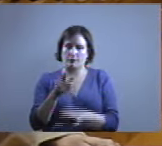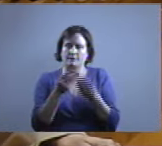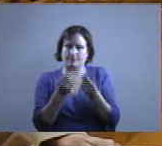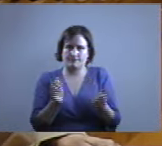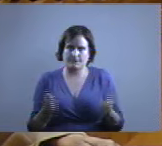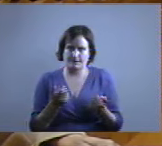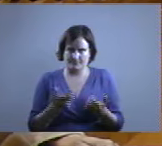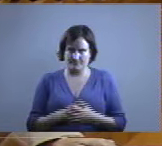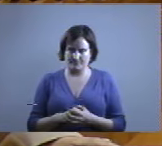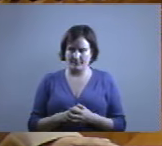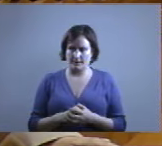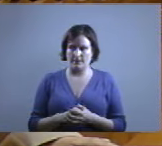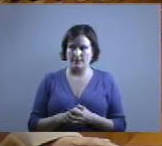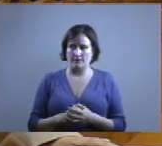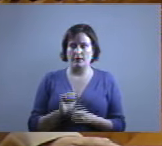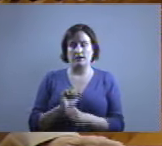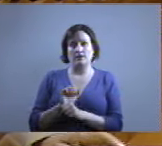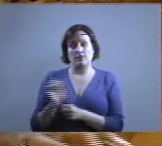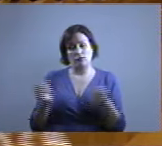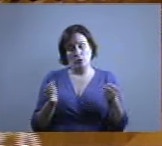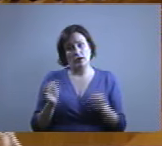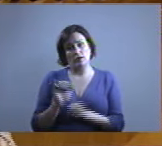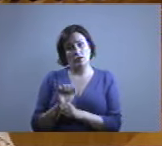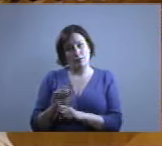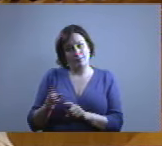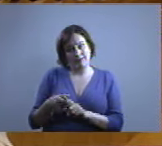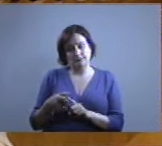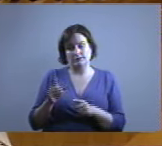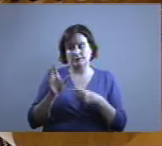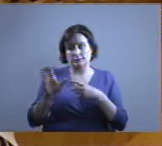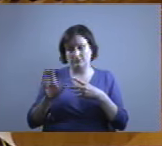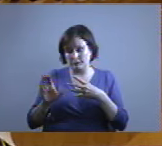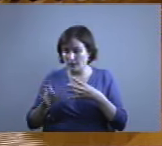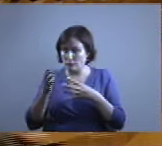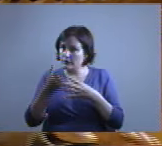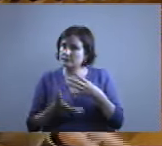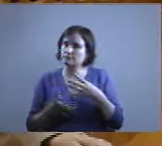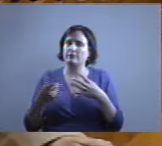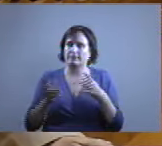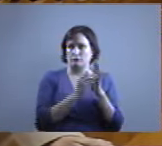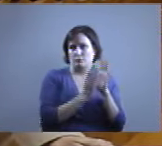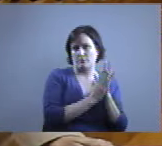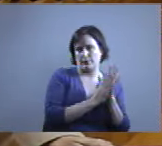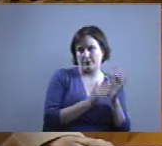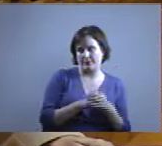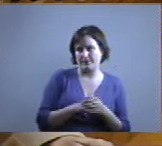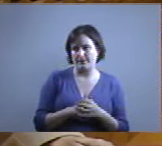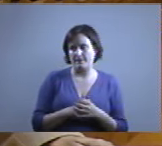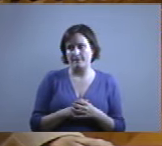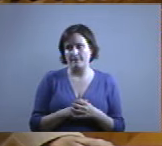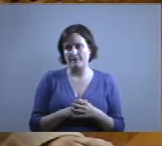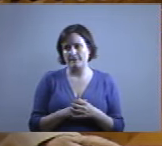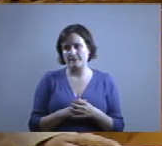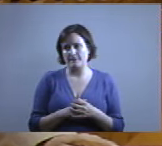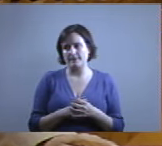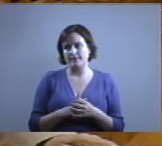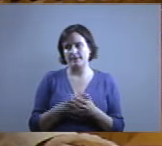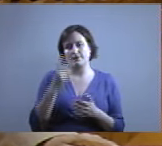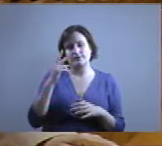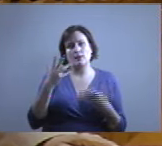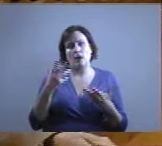representation at all levels of the employer's workplace categories has been brought to the fore. The intention is to simplify the determination of